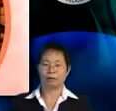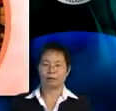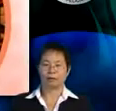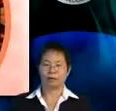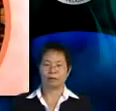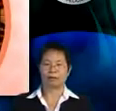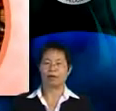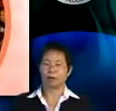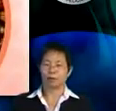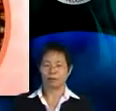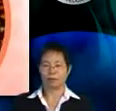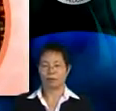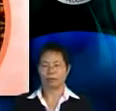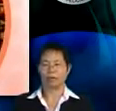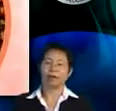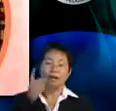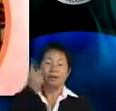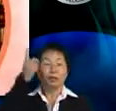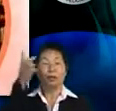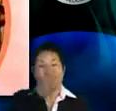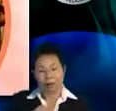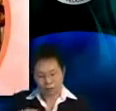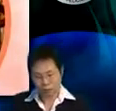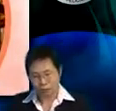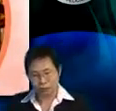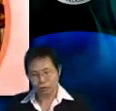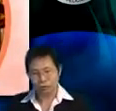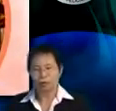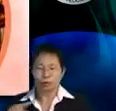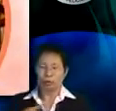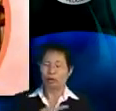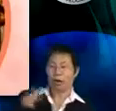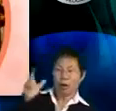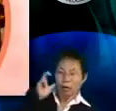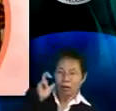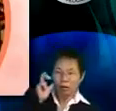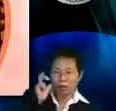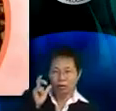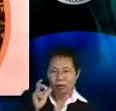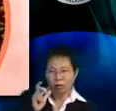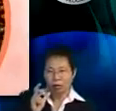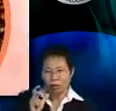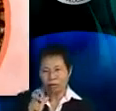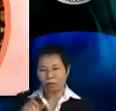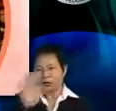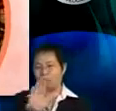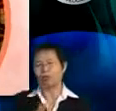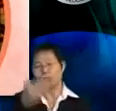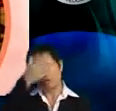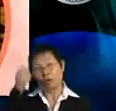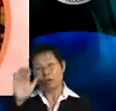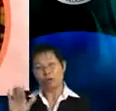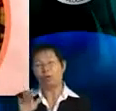Like most of us, adults and children, you've probably heard at least one parent say, "Don't forget your